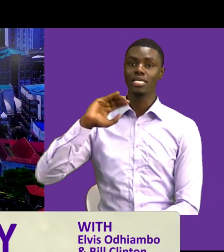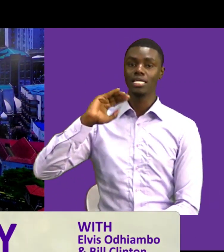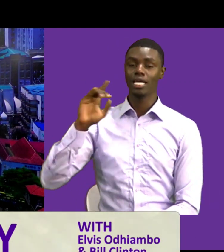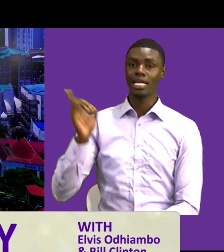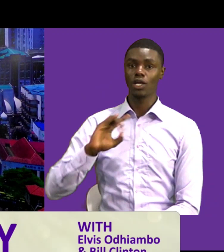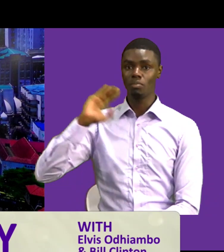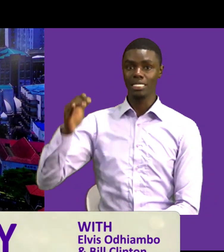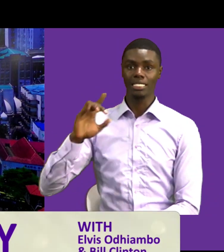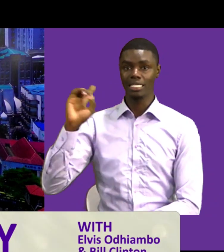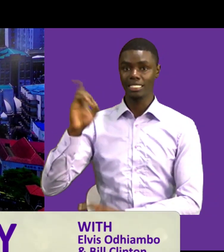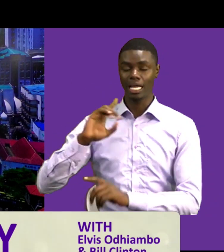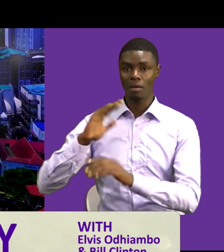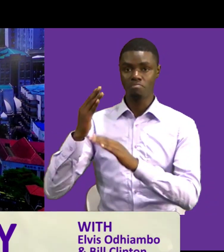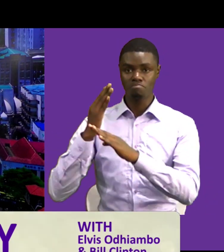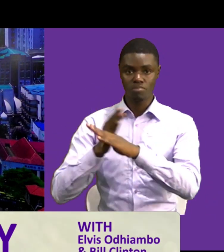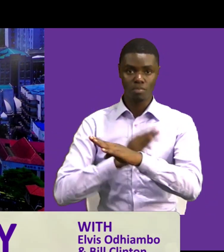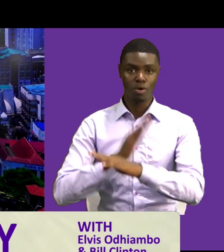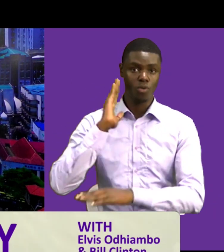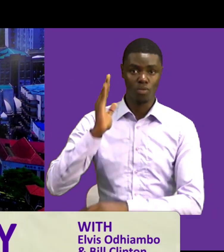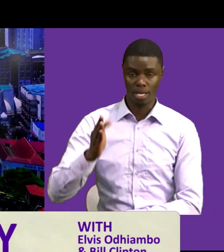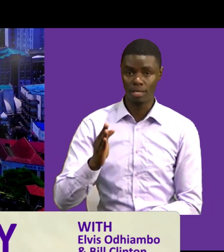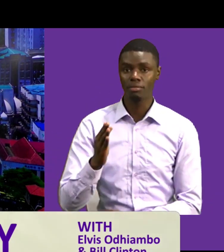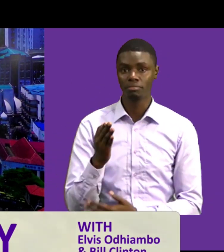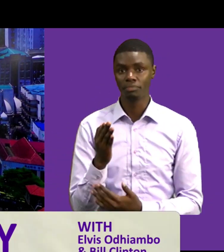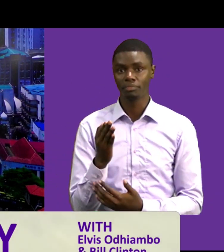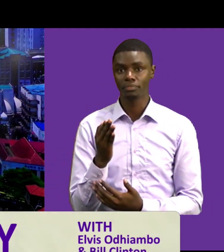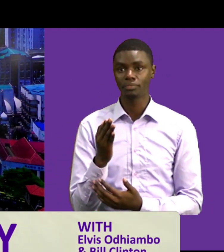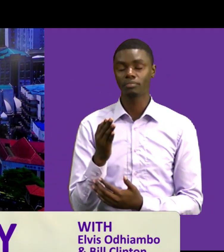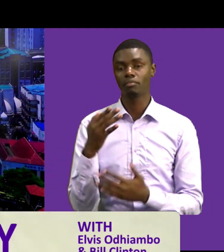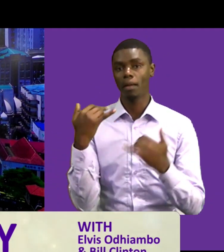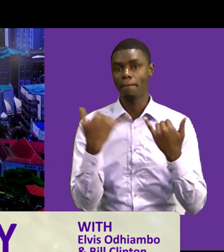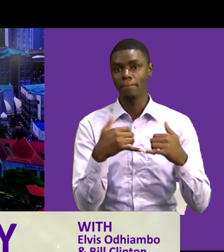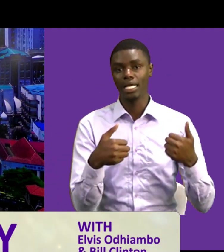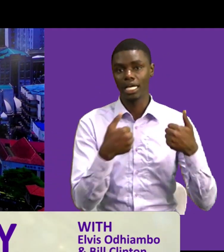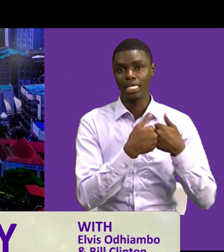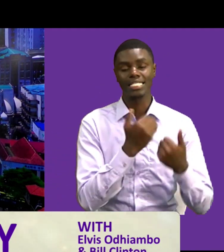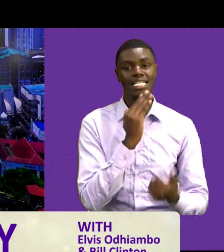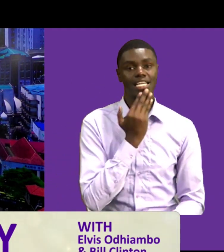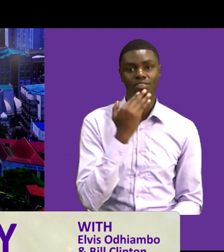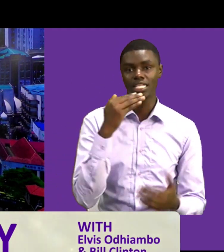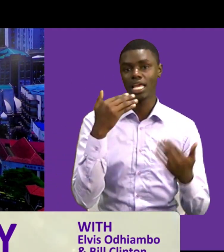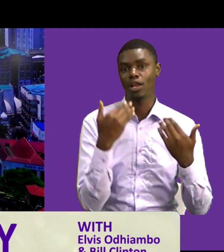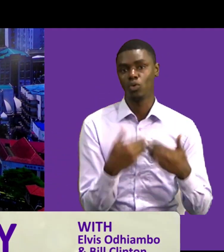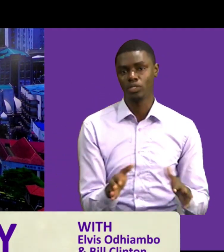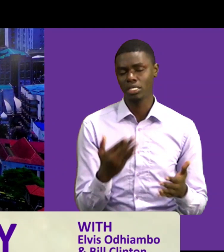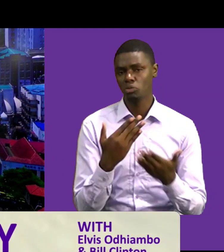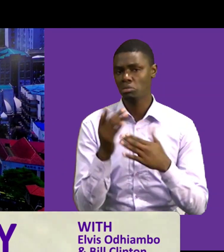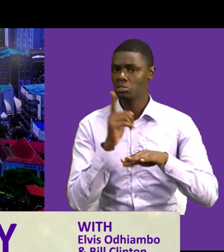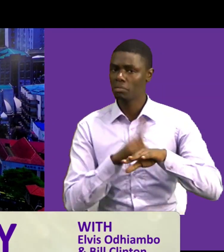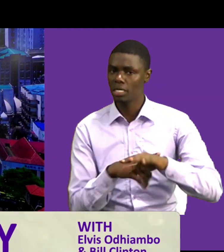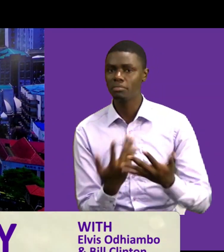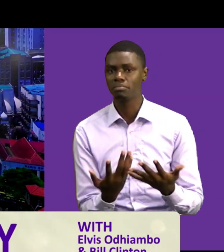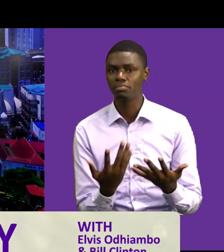can rise again despite playing against FC Leopards. You know,